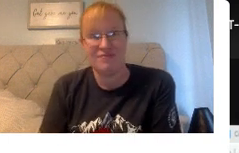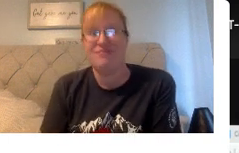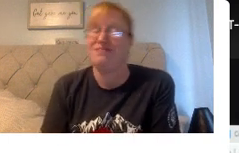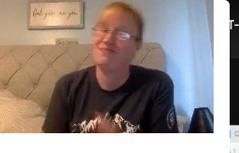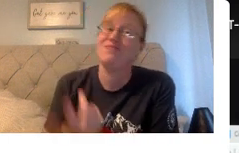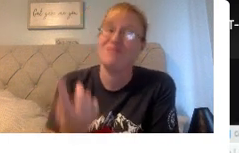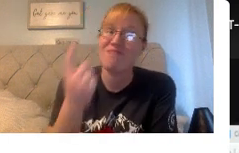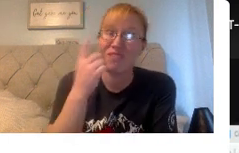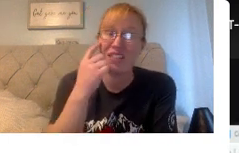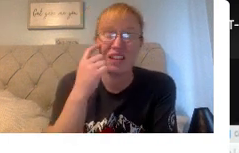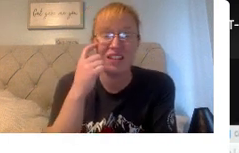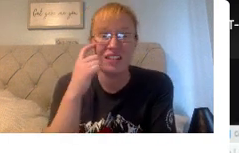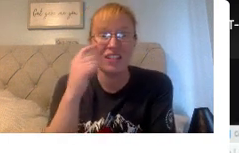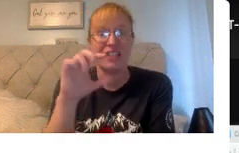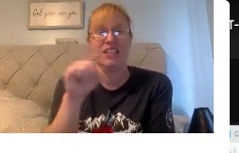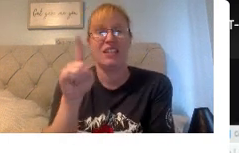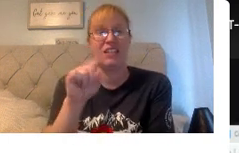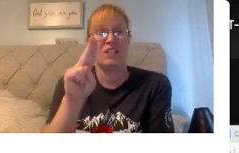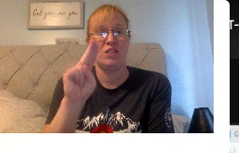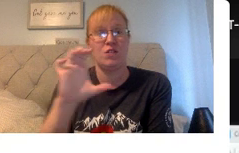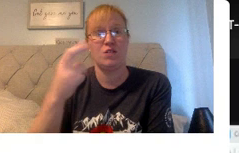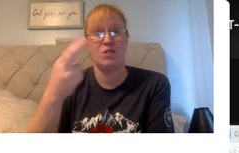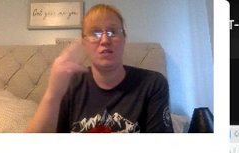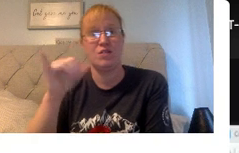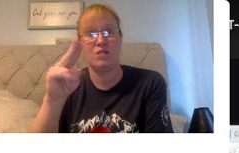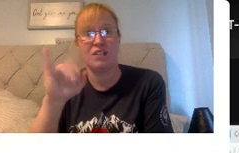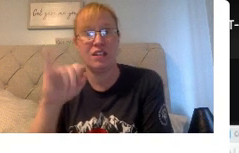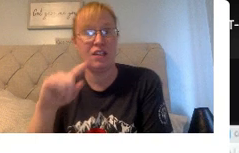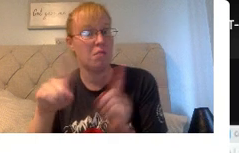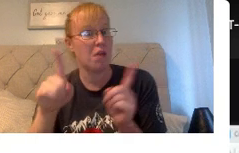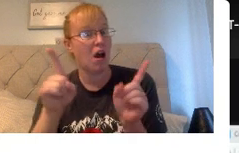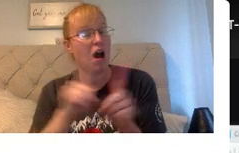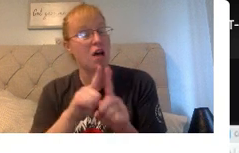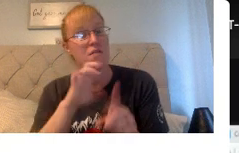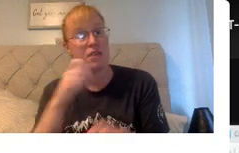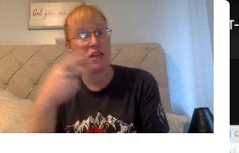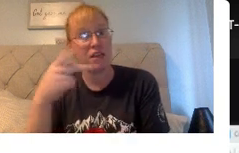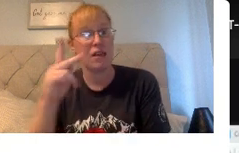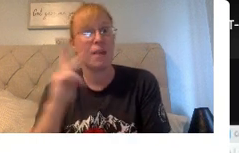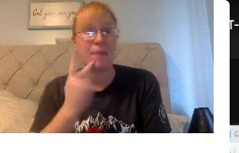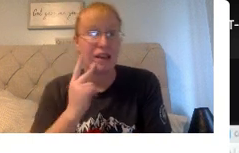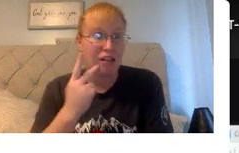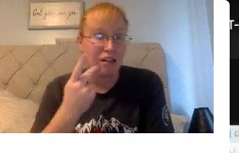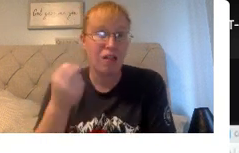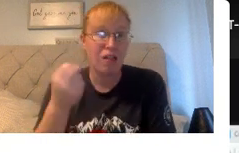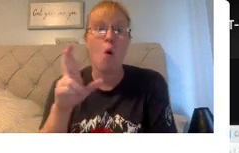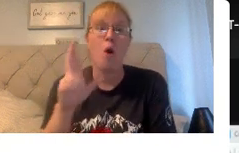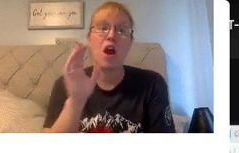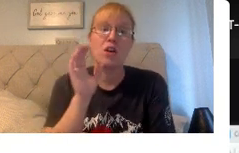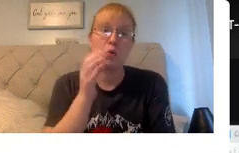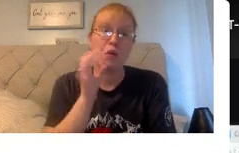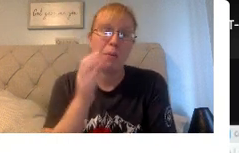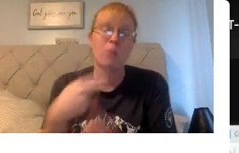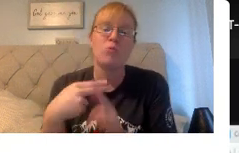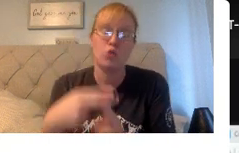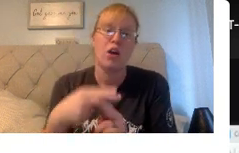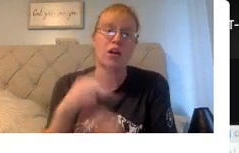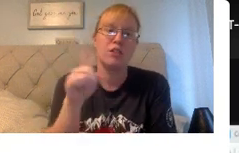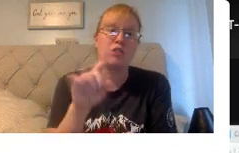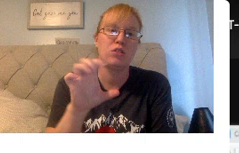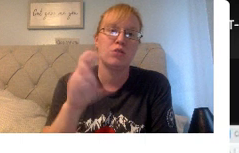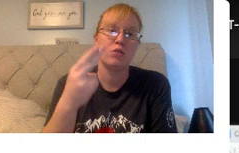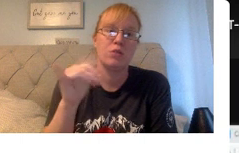I kind of think it's like zucchini, but it could also be a pickle, and it could also be a cucumber, but we're going to call it a zucchini. All